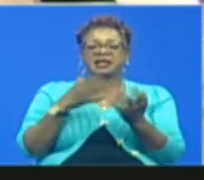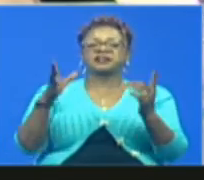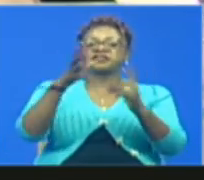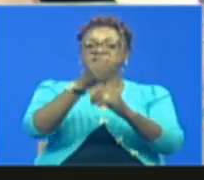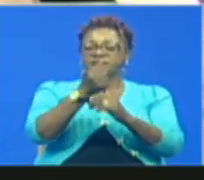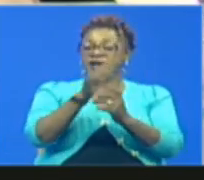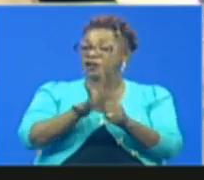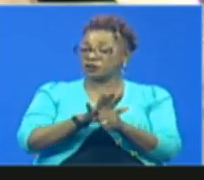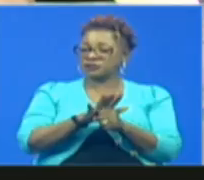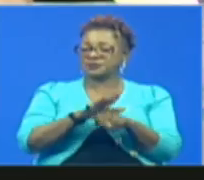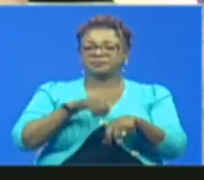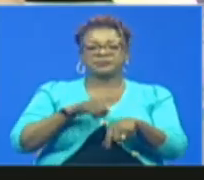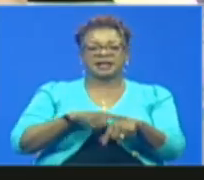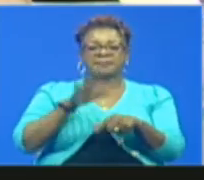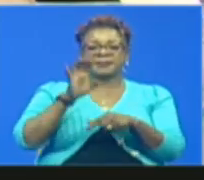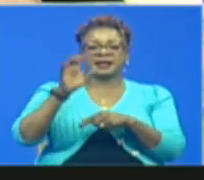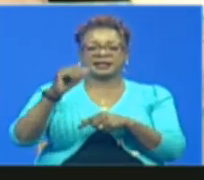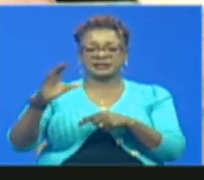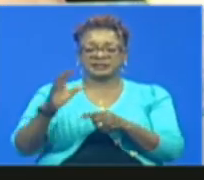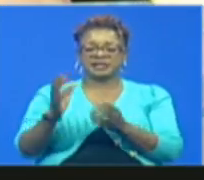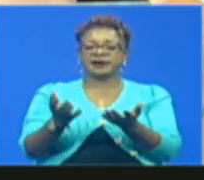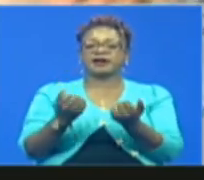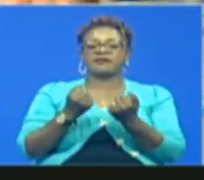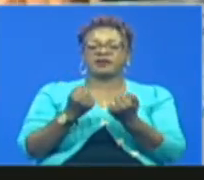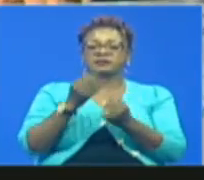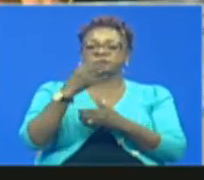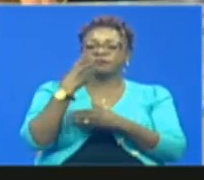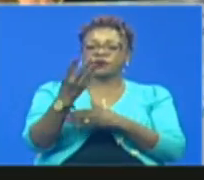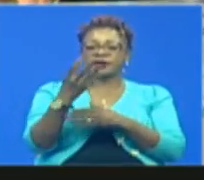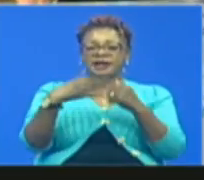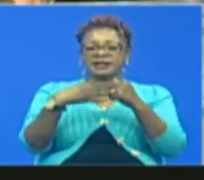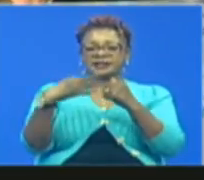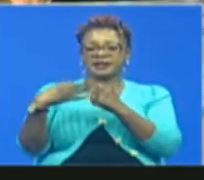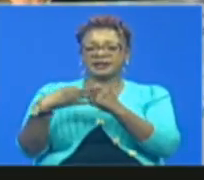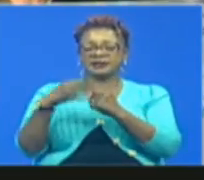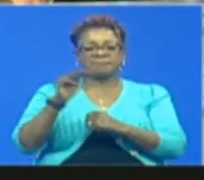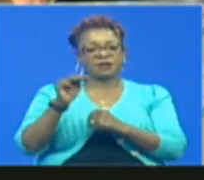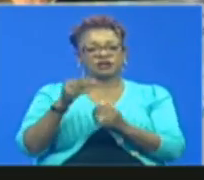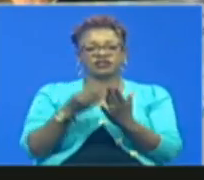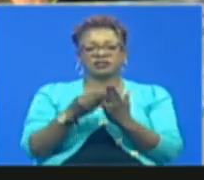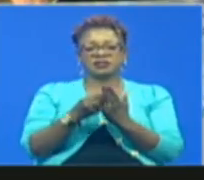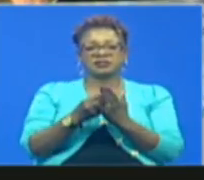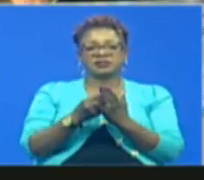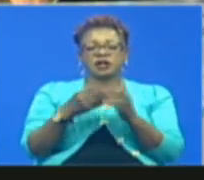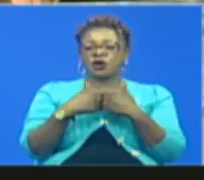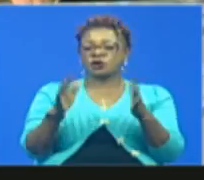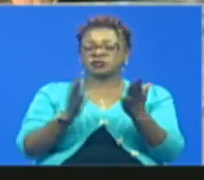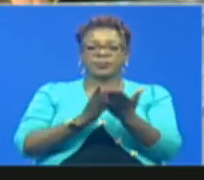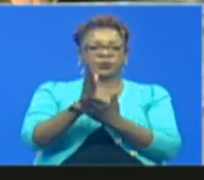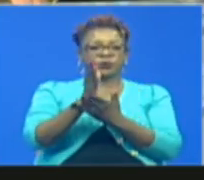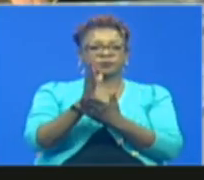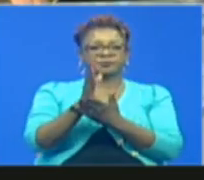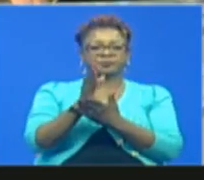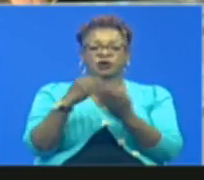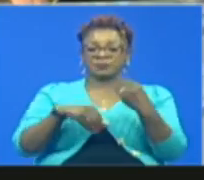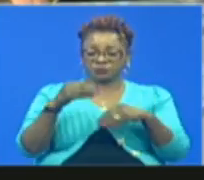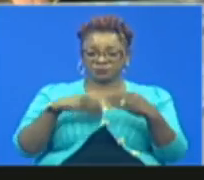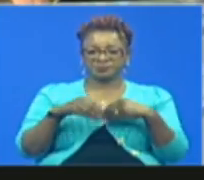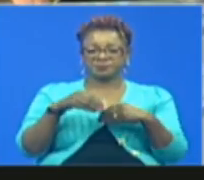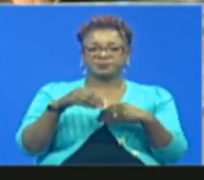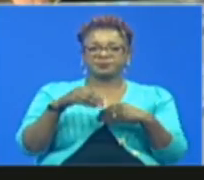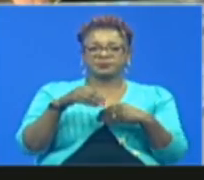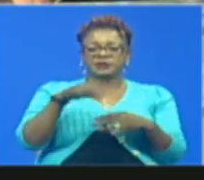after the anti-graft body recovered some 488 million shillings lost through graft. The